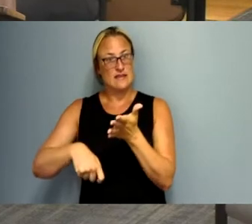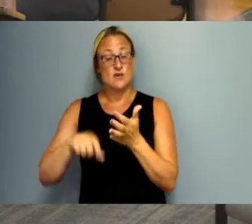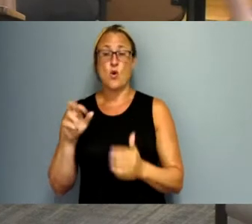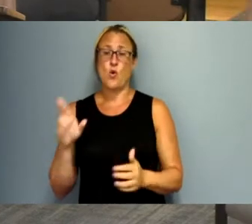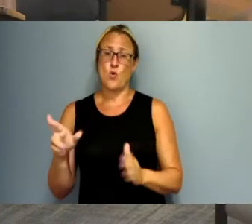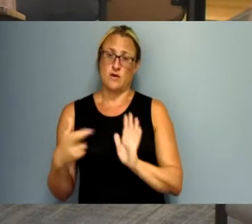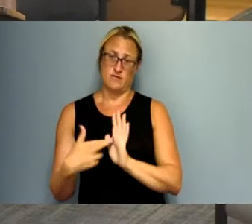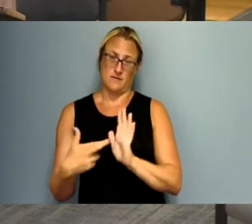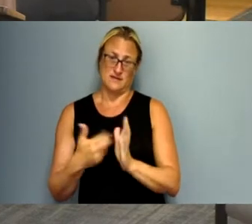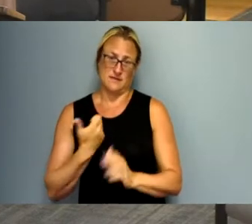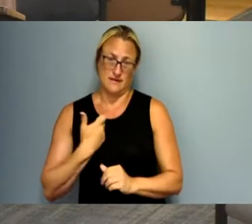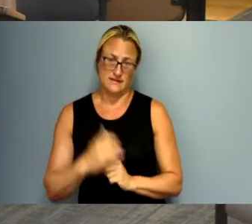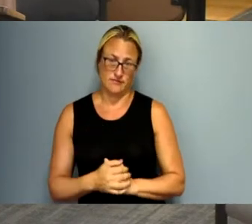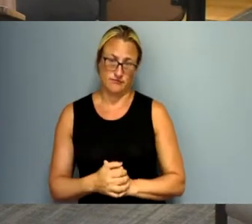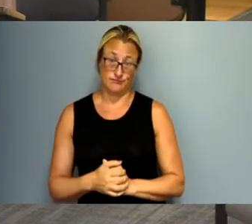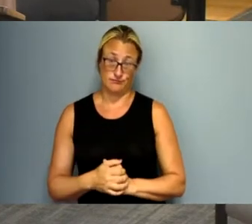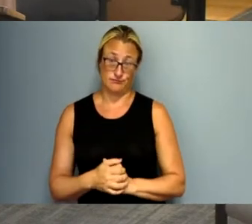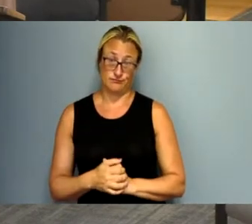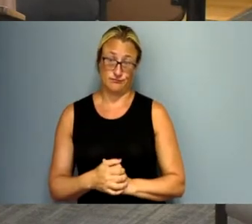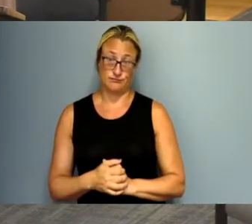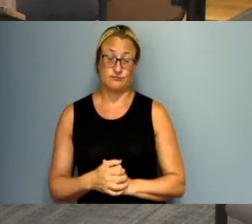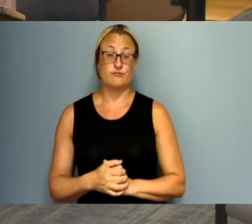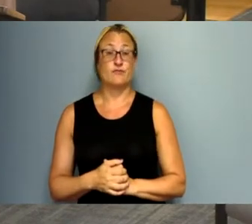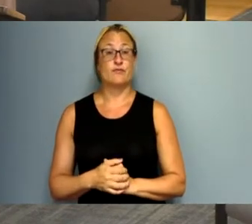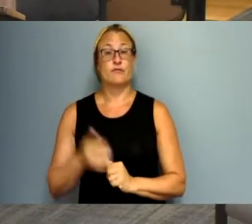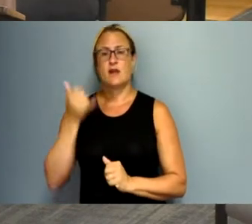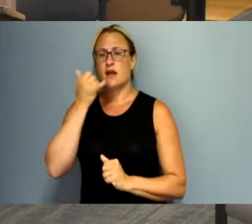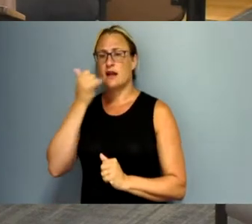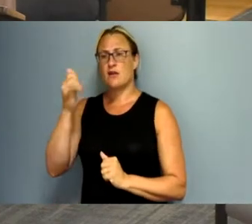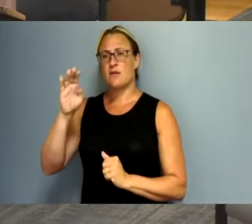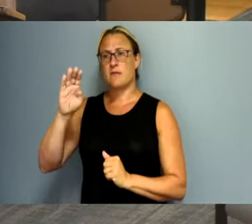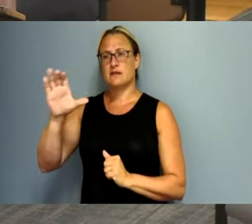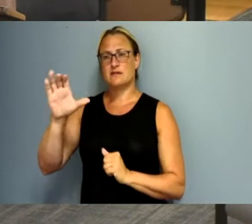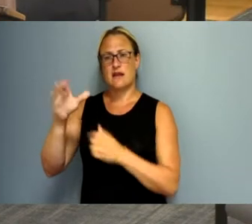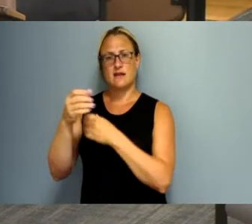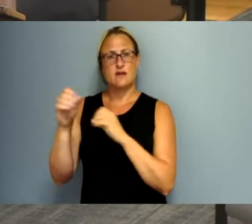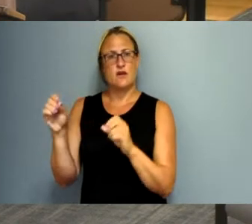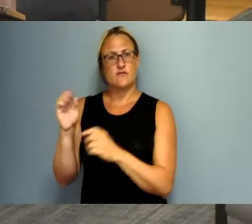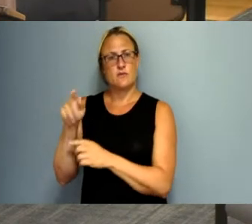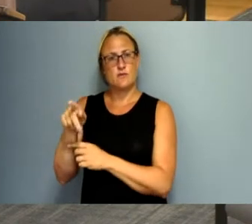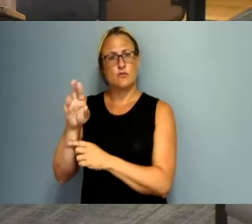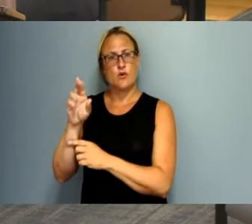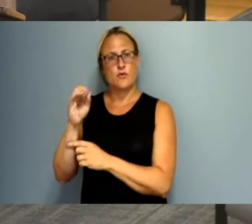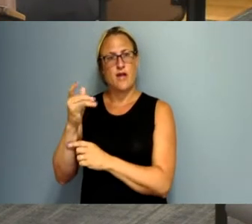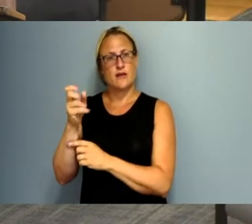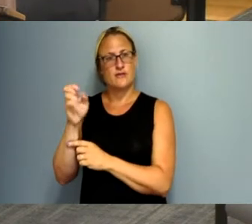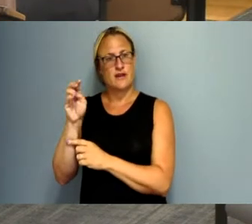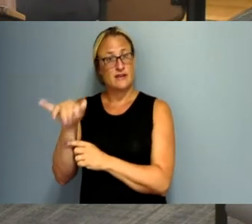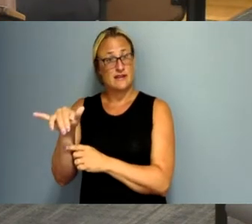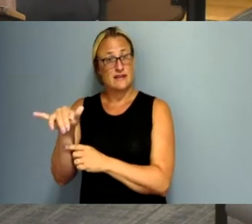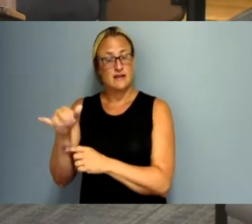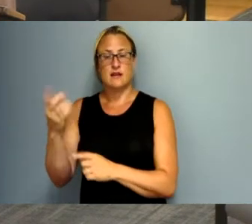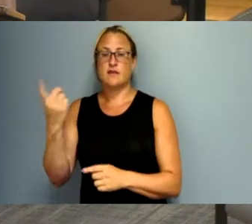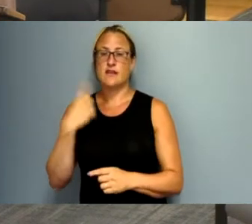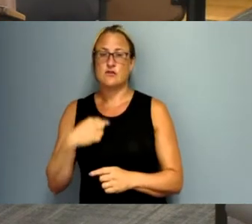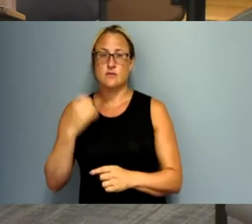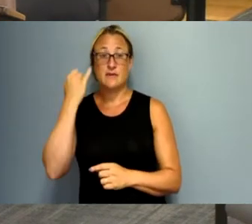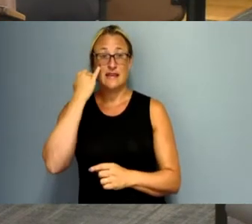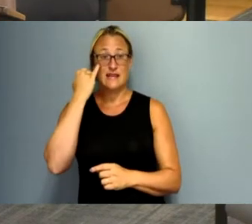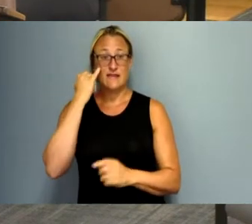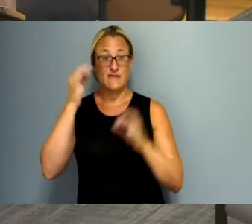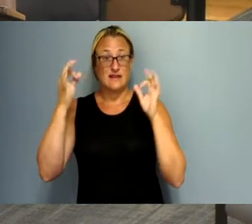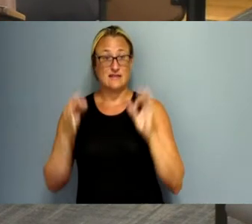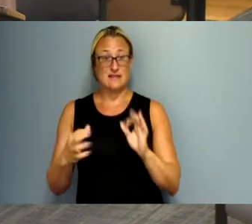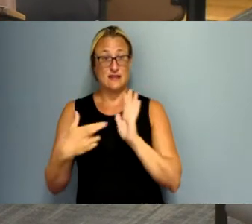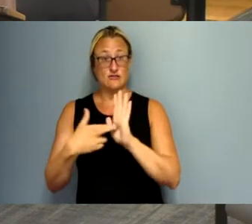represent myself. I called the Bucks County Office of Prothonotary and was graciously told that if I choose to represent myself,